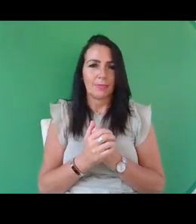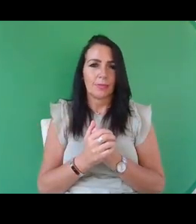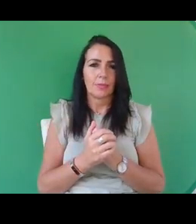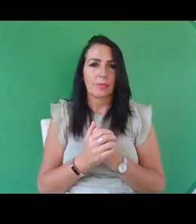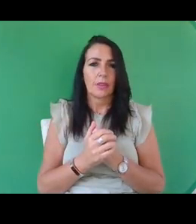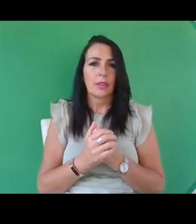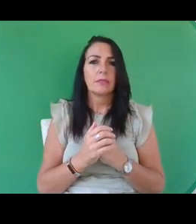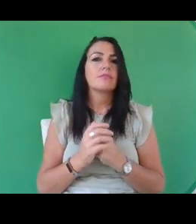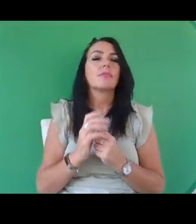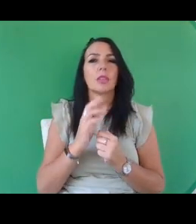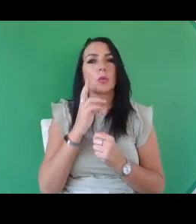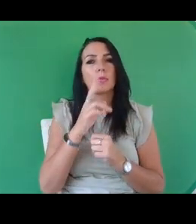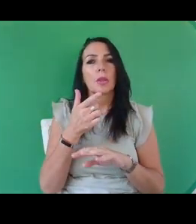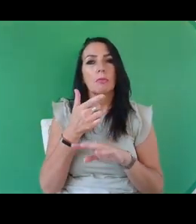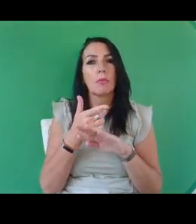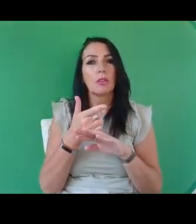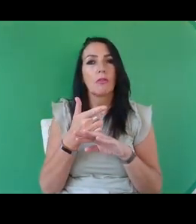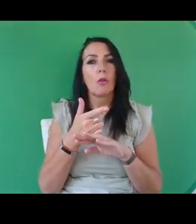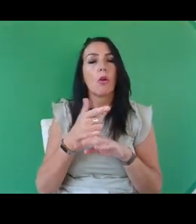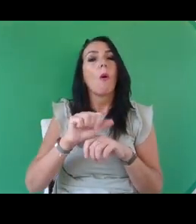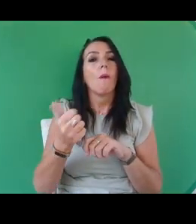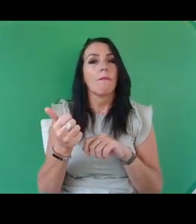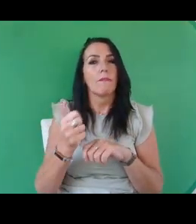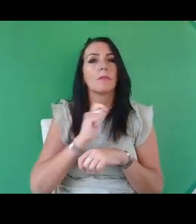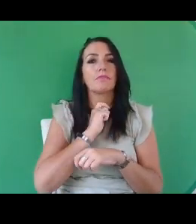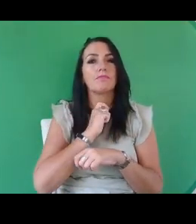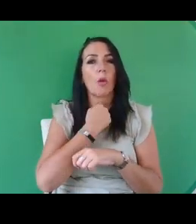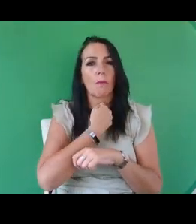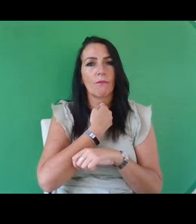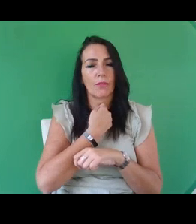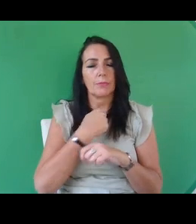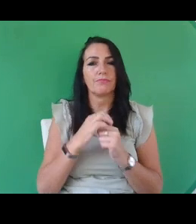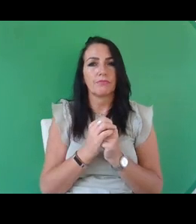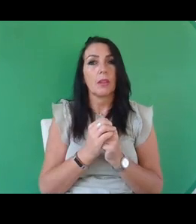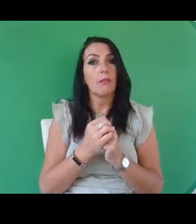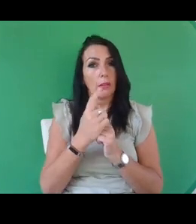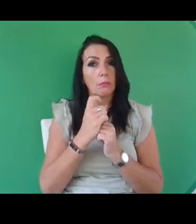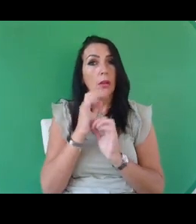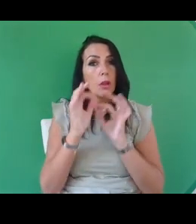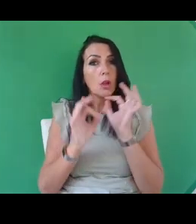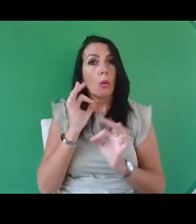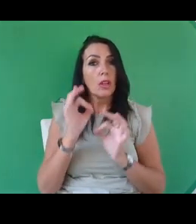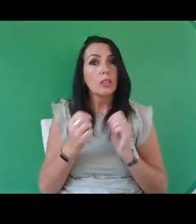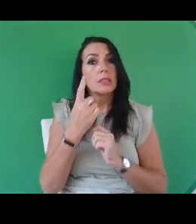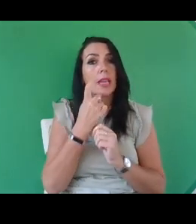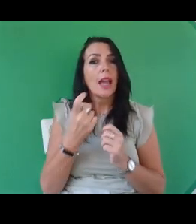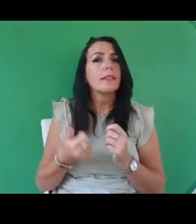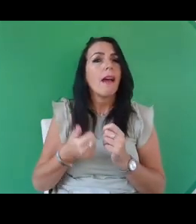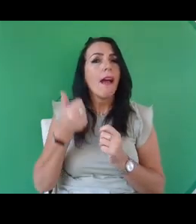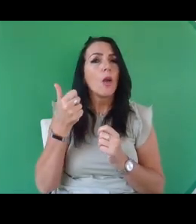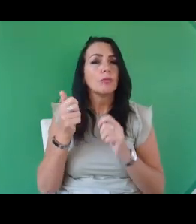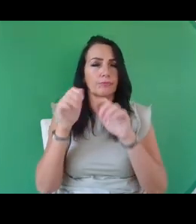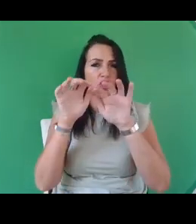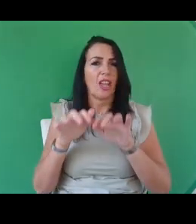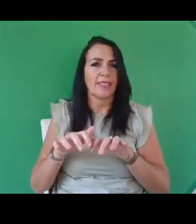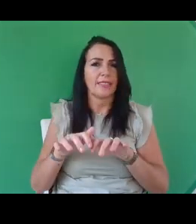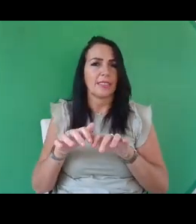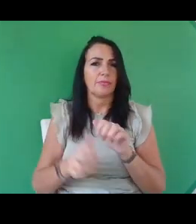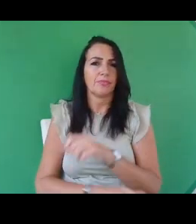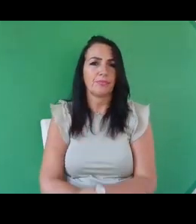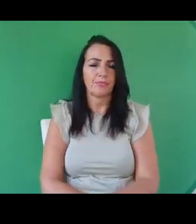microphones and your videos are off. However, there is the ability to ask questions using the question box that you'll find on the side of